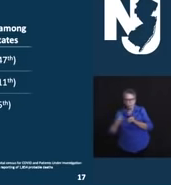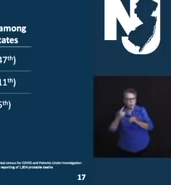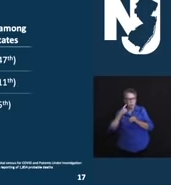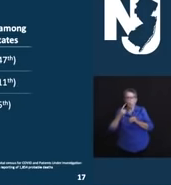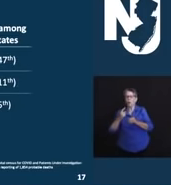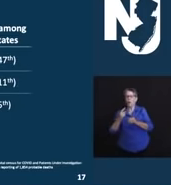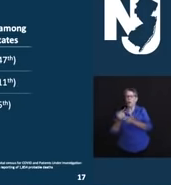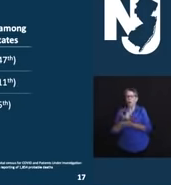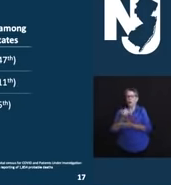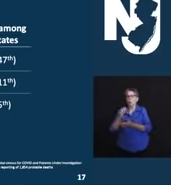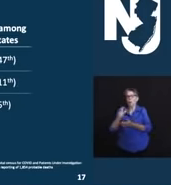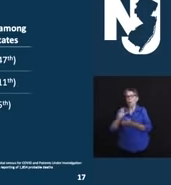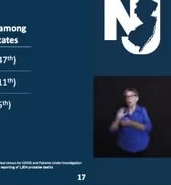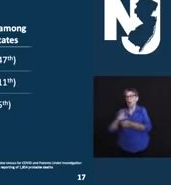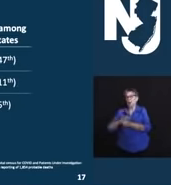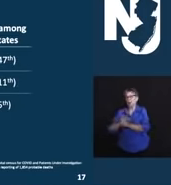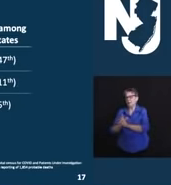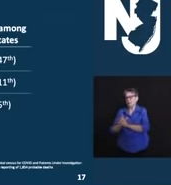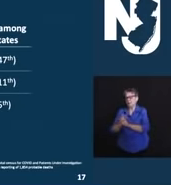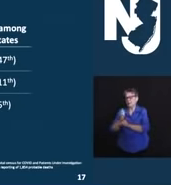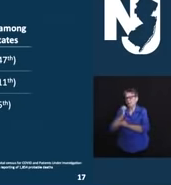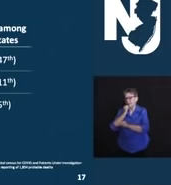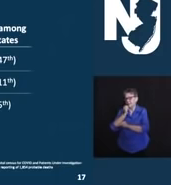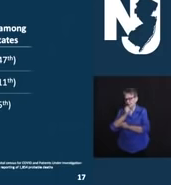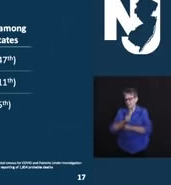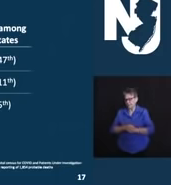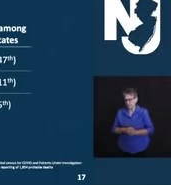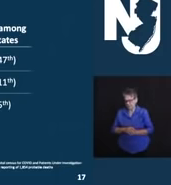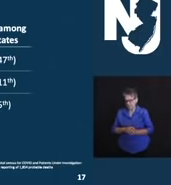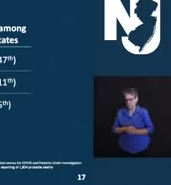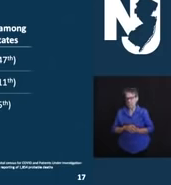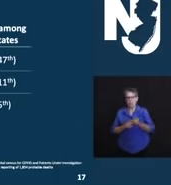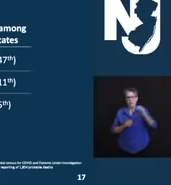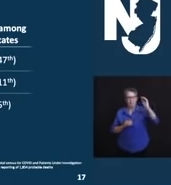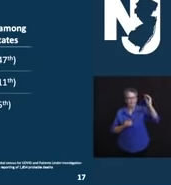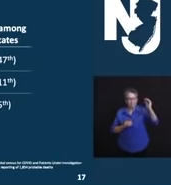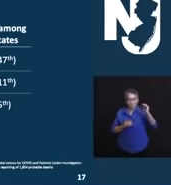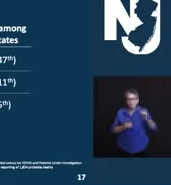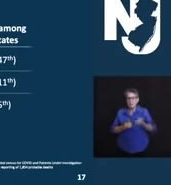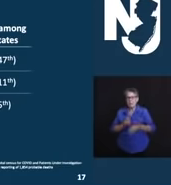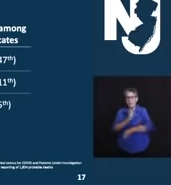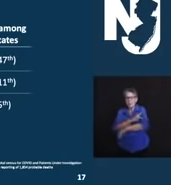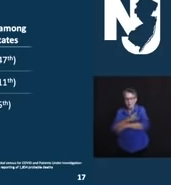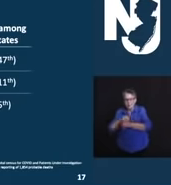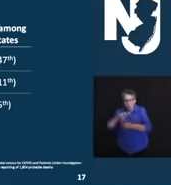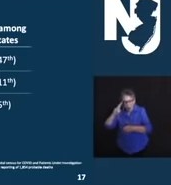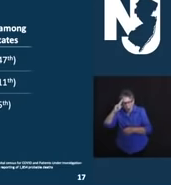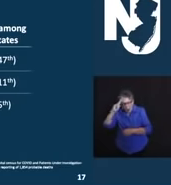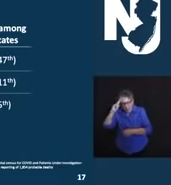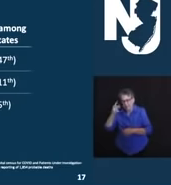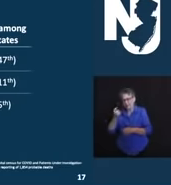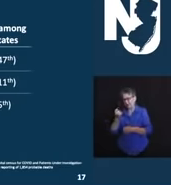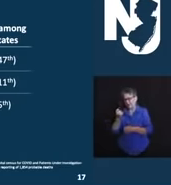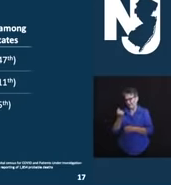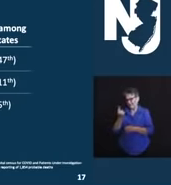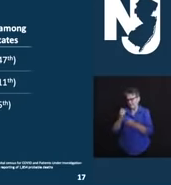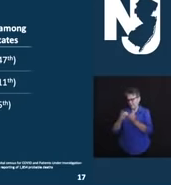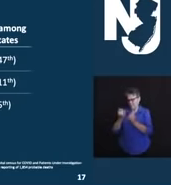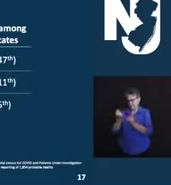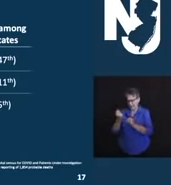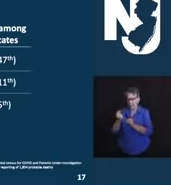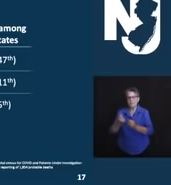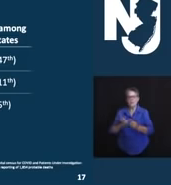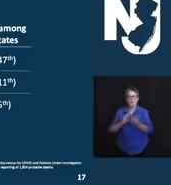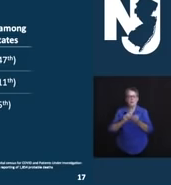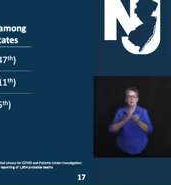50. And at both the number of patients in our hospitals and the numbers of residents we continue to lose to COVID-19, we continue to